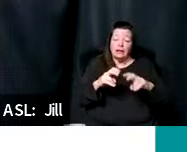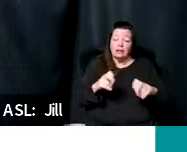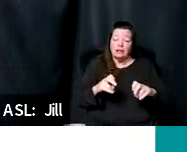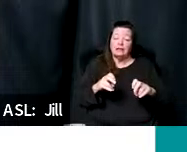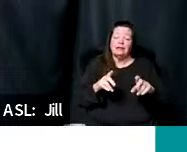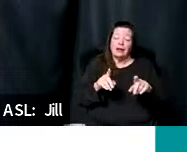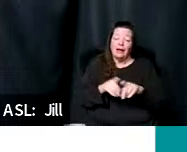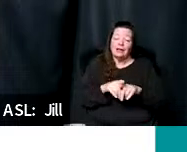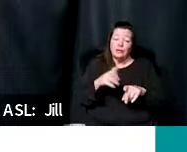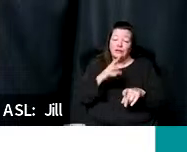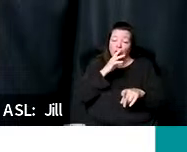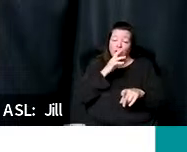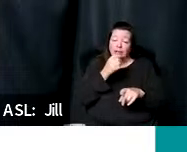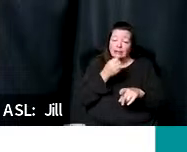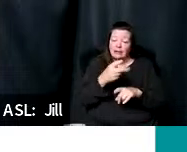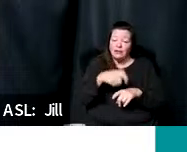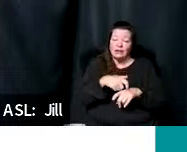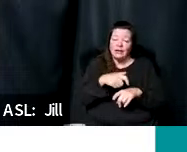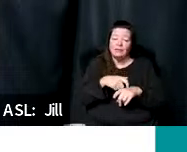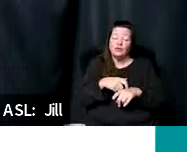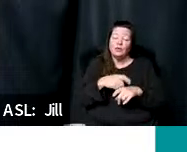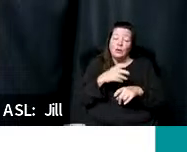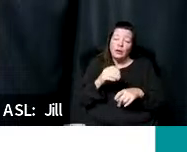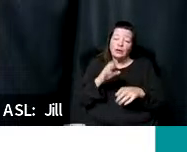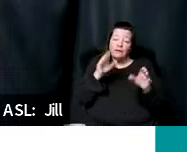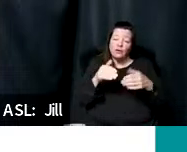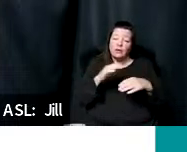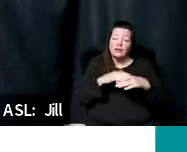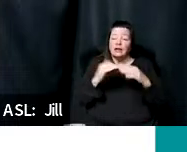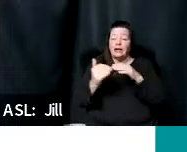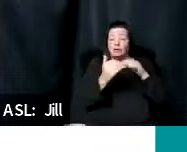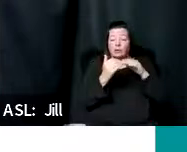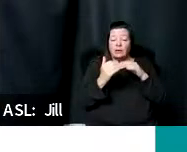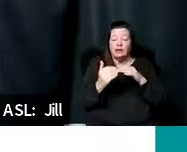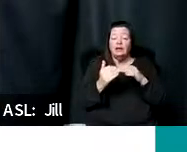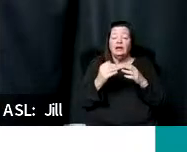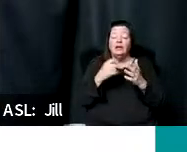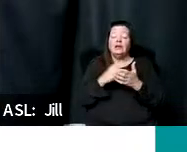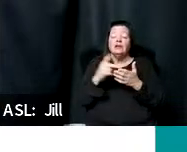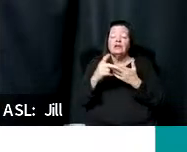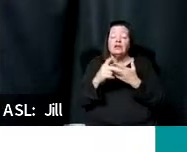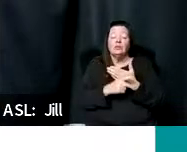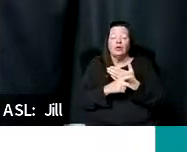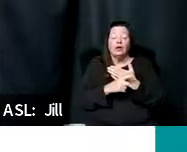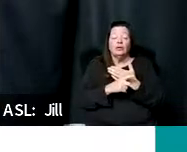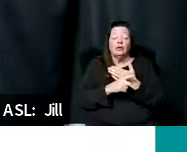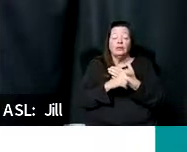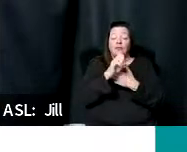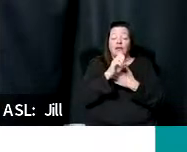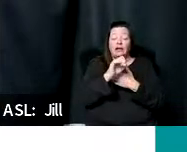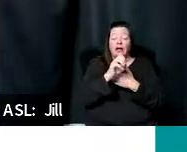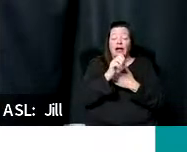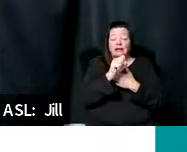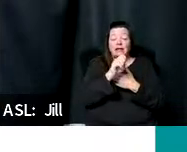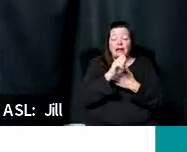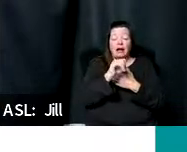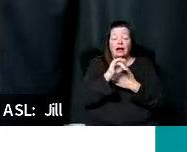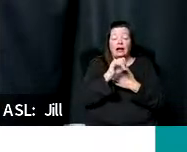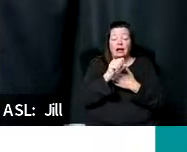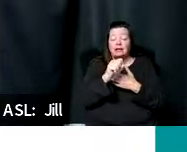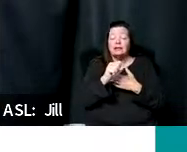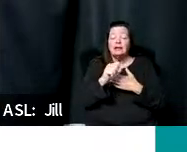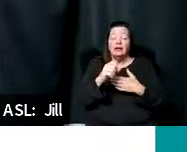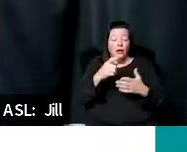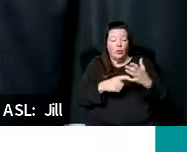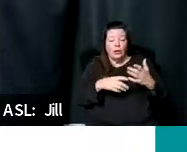to include in center equity. So the program in the draft supplemental EIS also analyzed what are the potential benefits